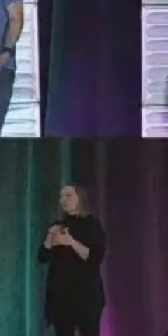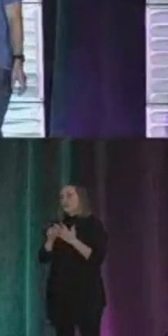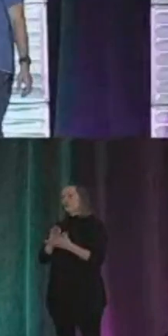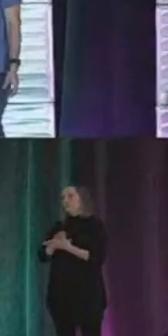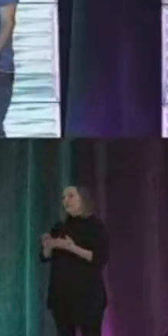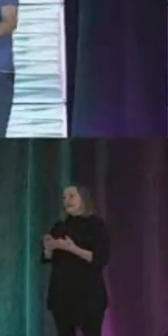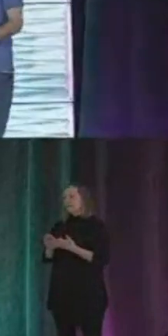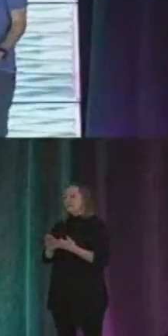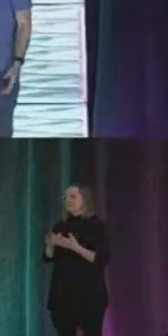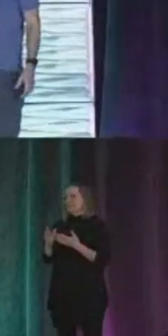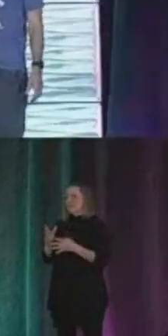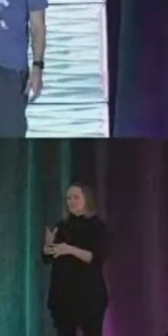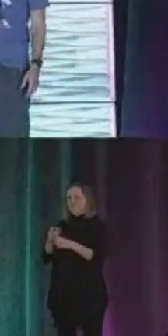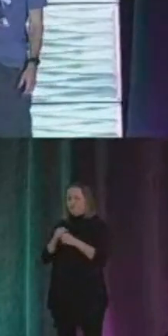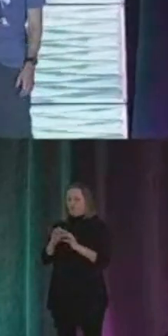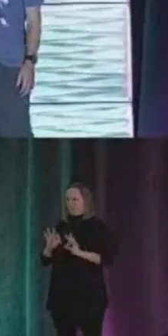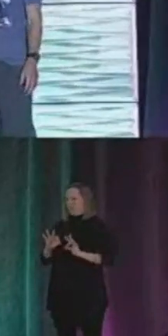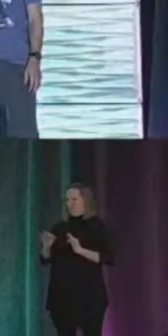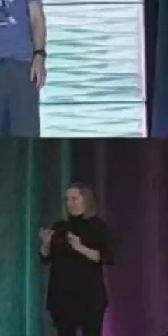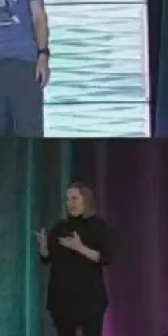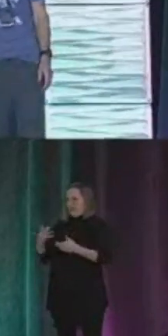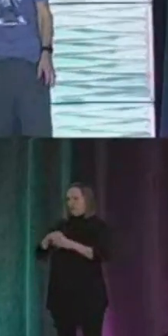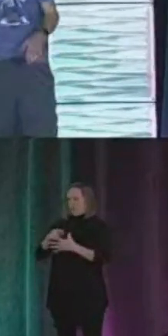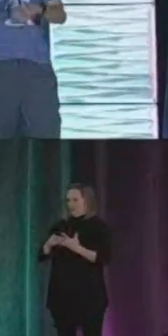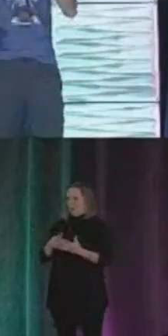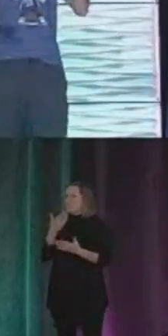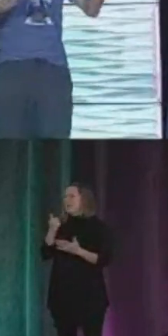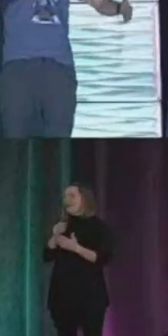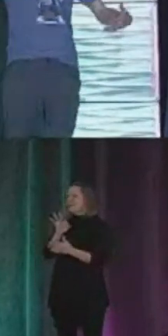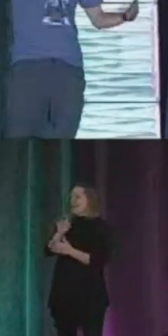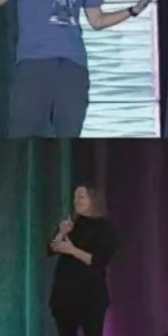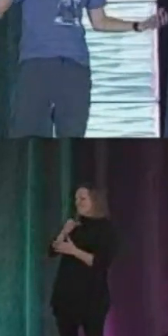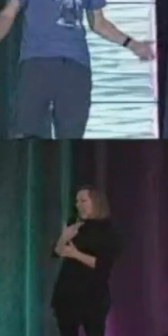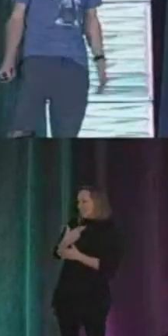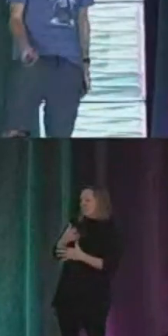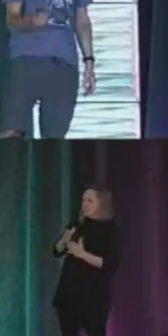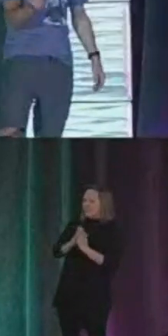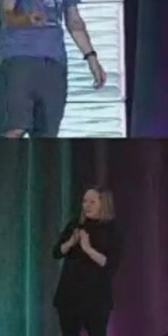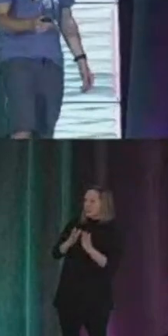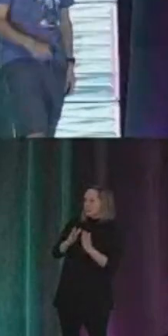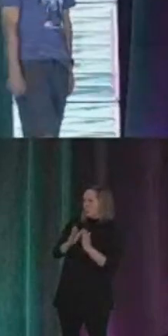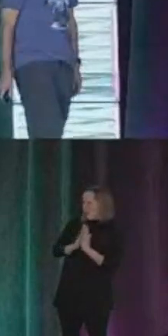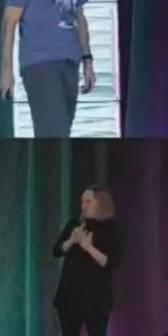and declarative, much better than our fetch request stuff. Now we have to manage all of this state.